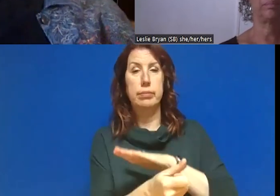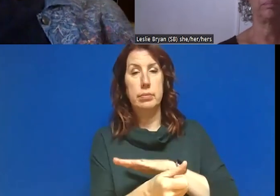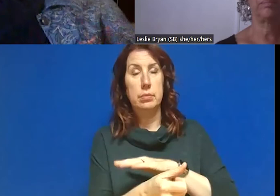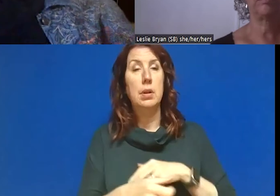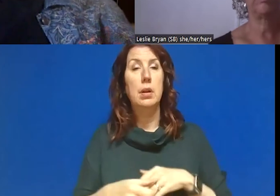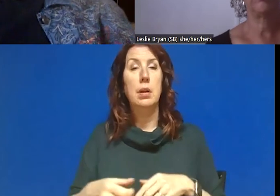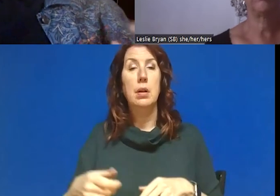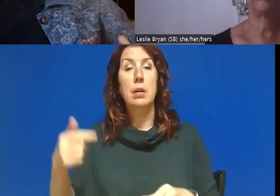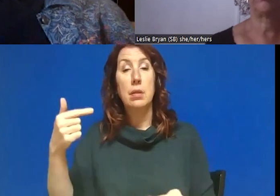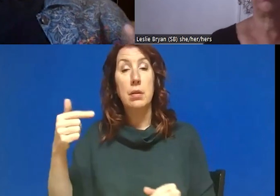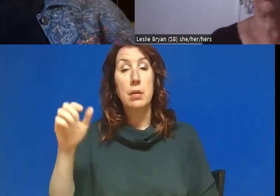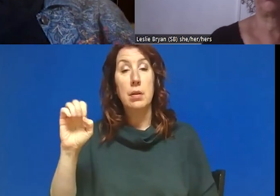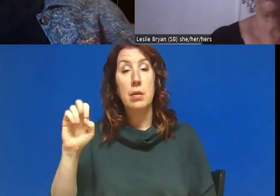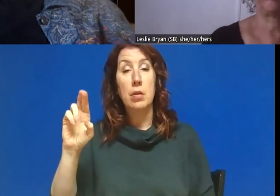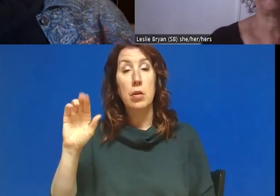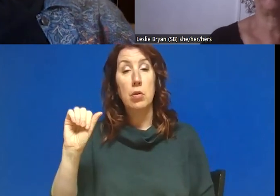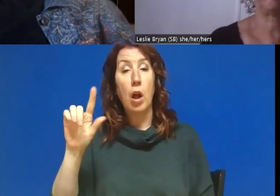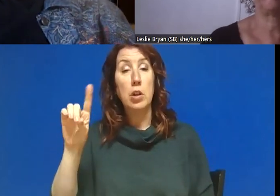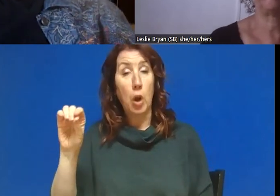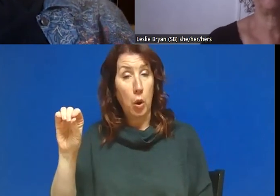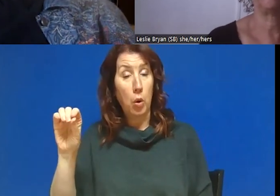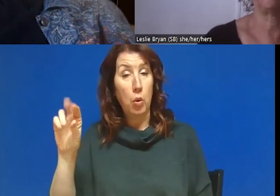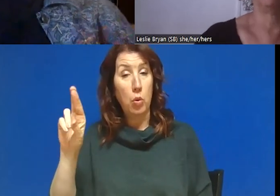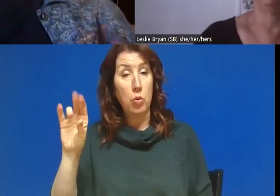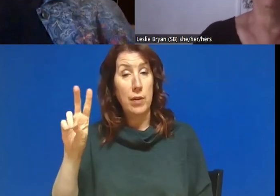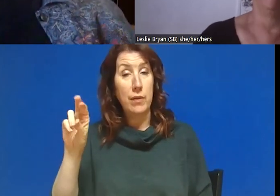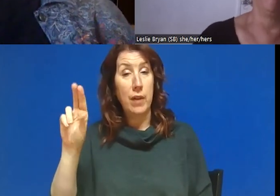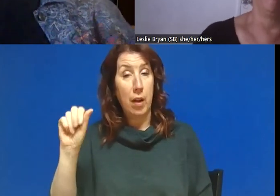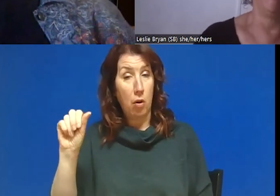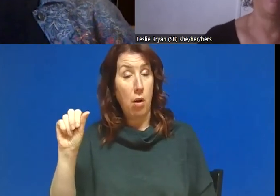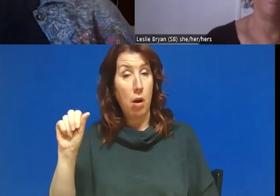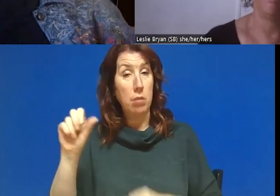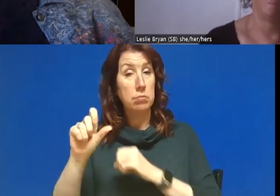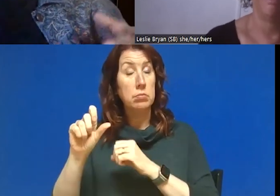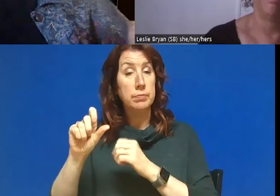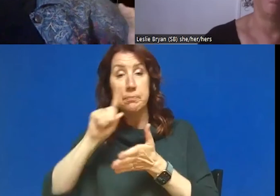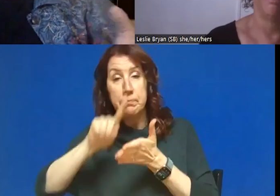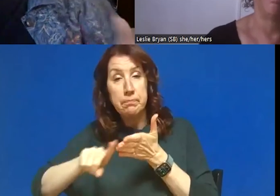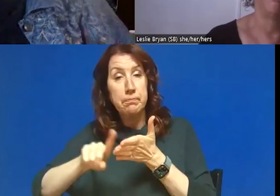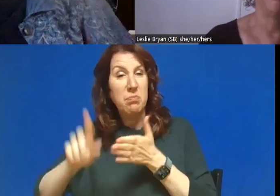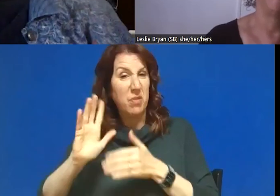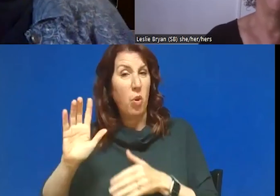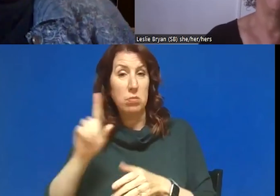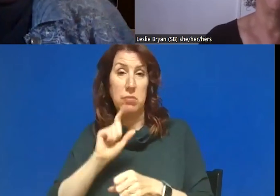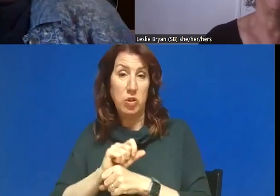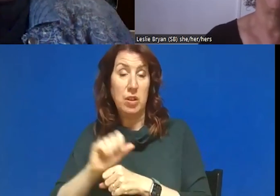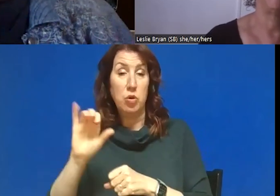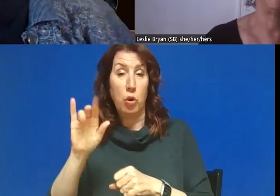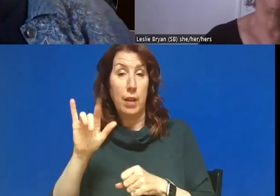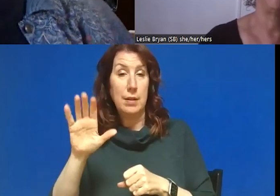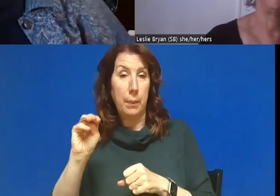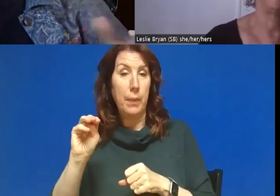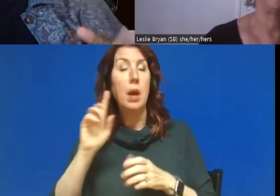a Geraldo Rivera report, back when he actually did journalism, he did a report on the conditions of this place called